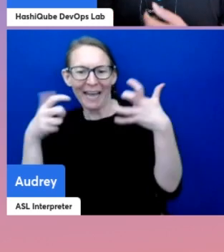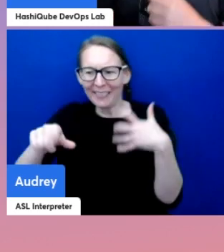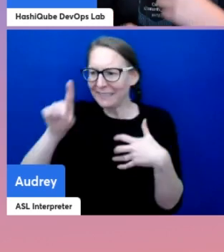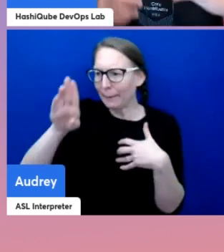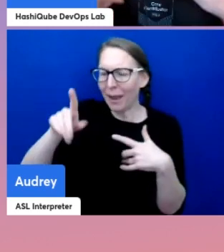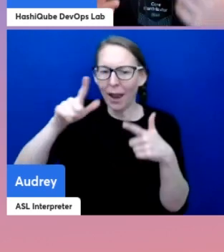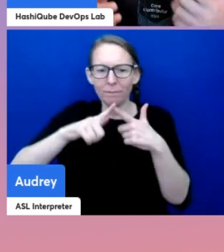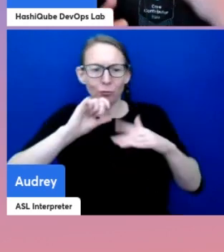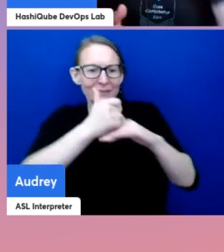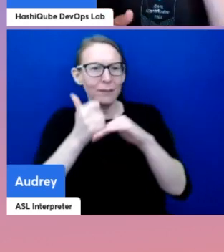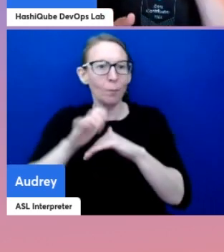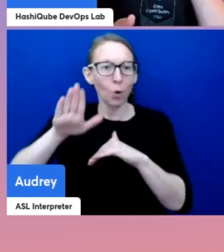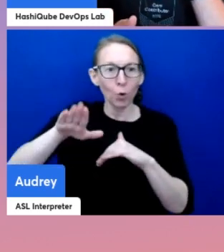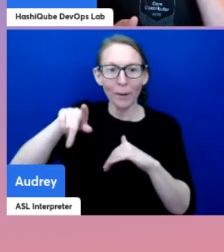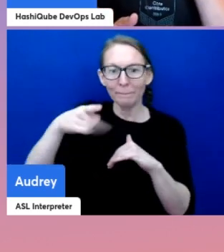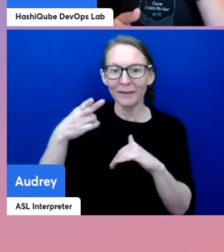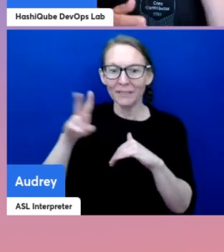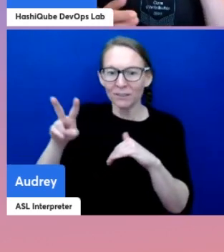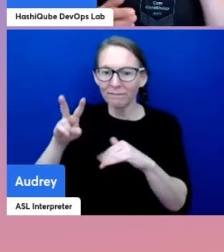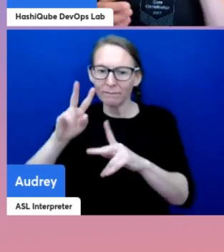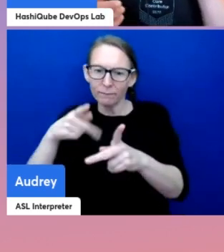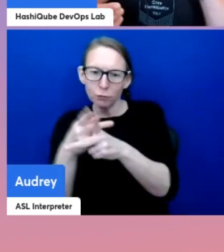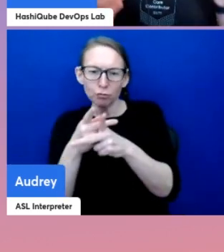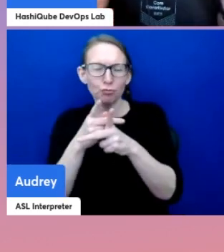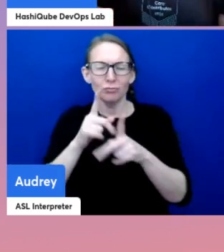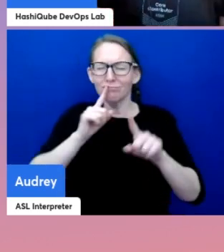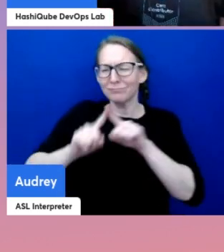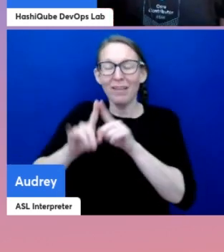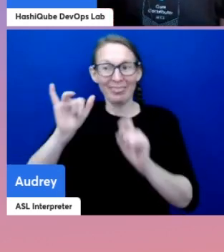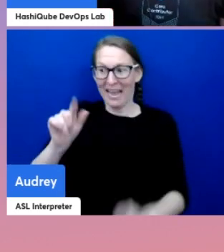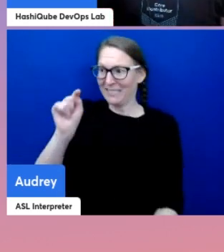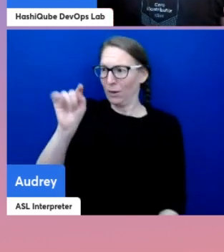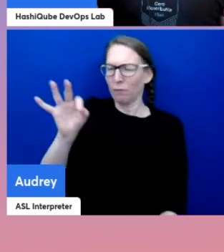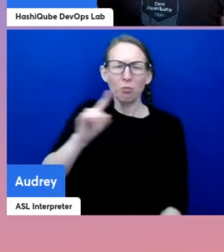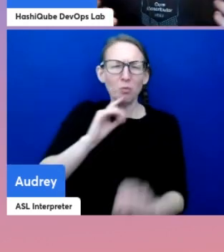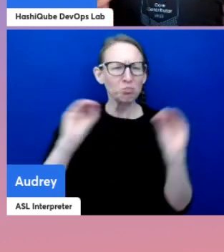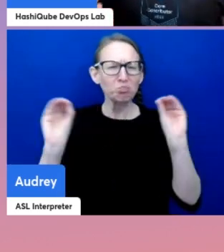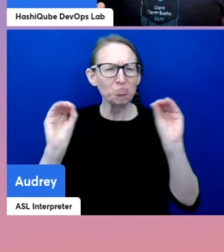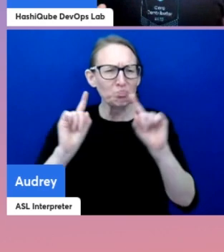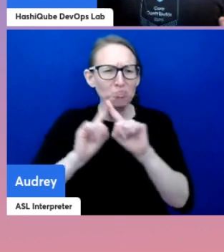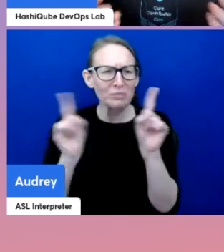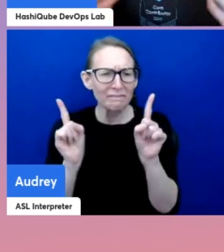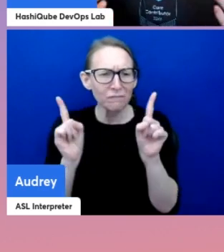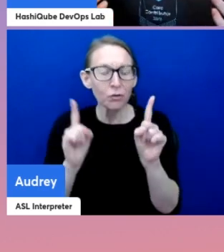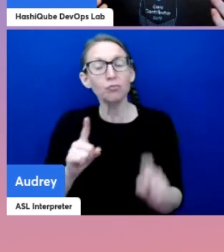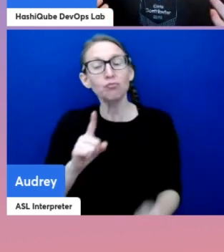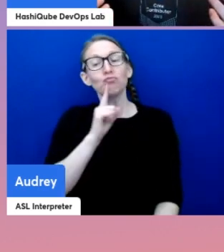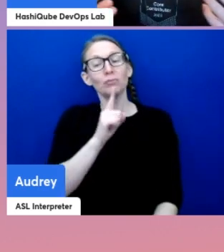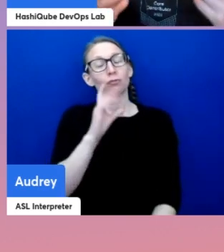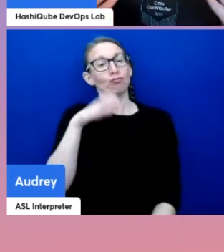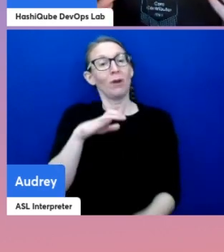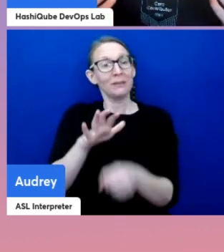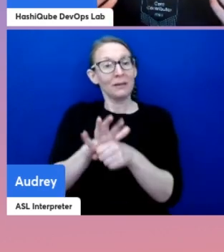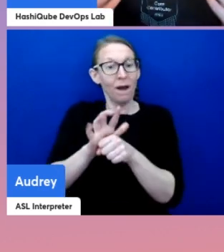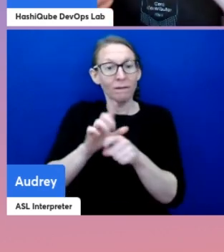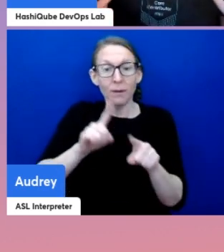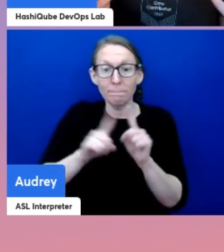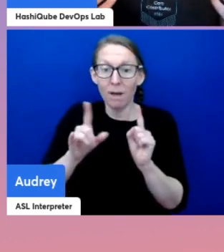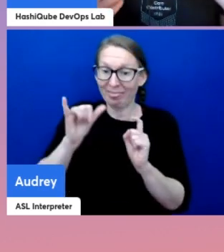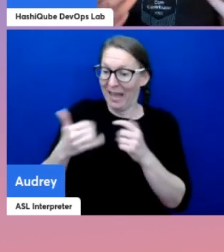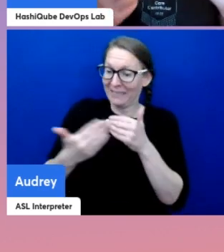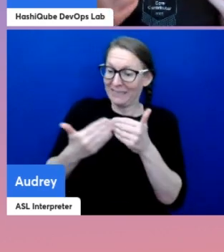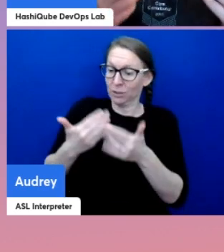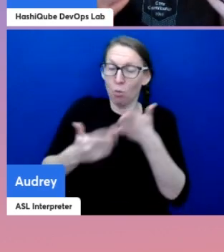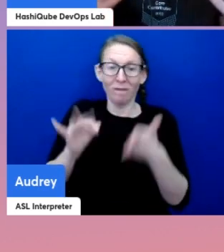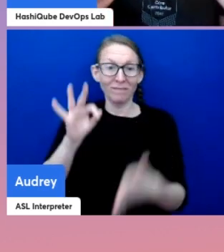PHP versions, your PHP extensions. And Terraform is actually no different. Strangely enough, the easy part of Terraform has